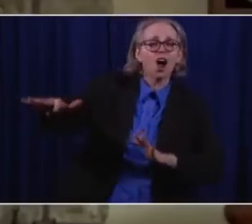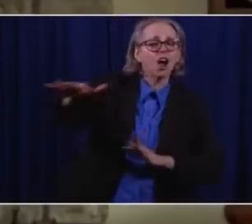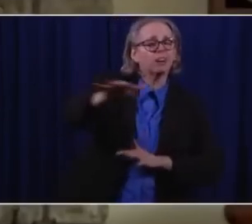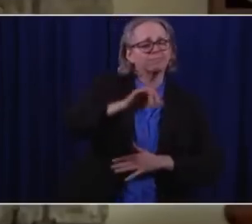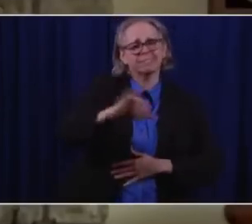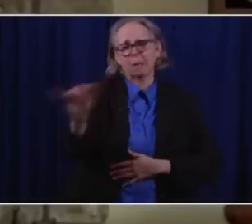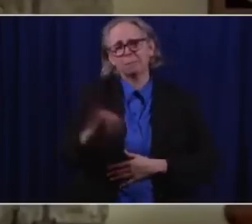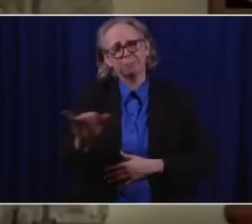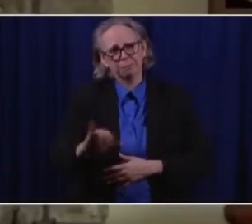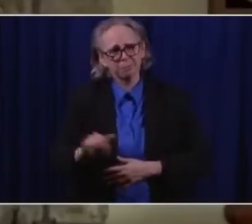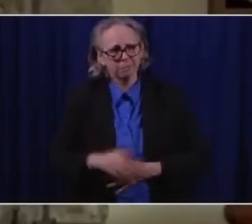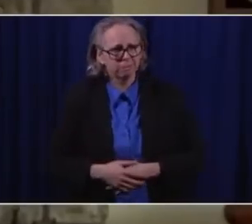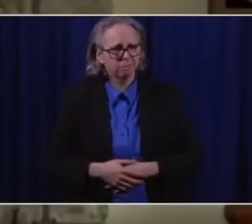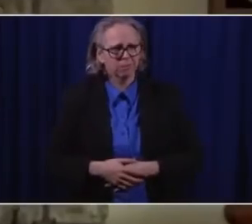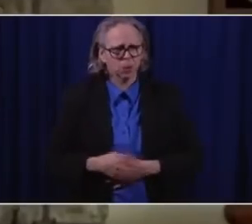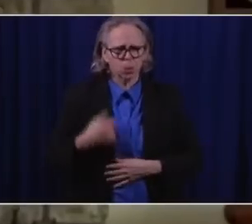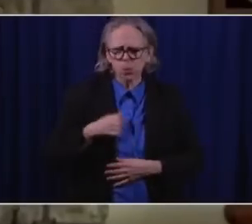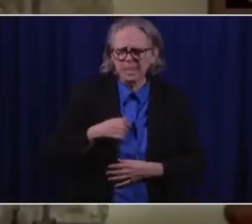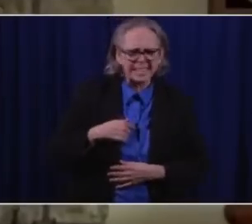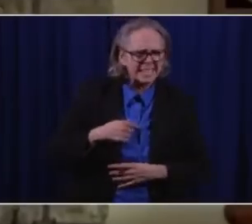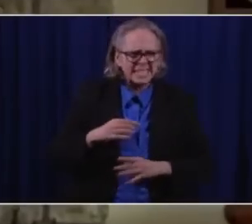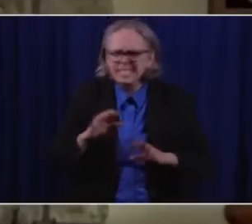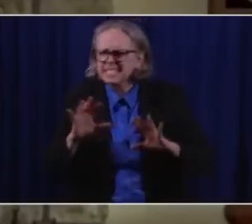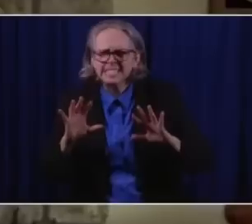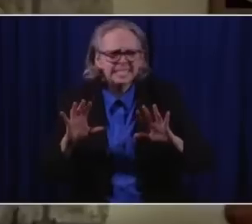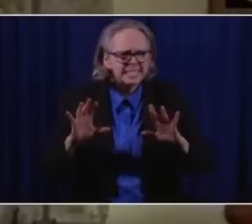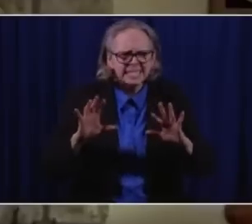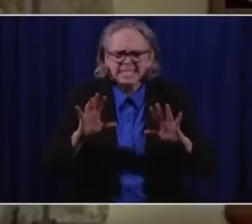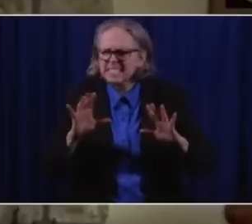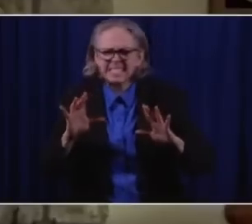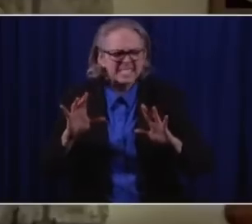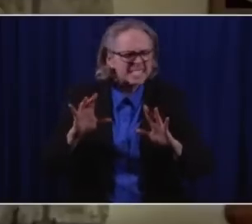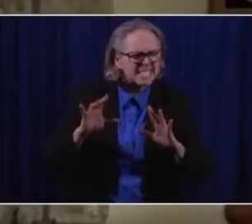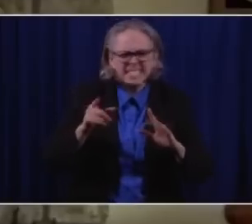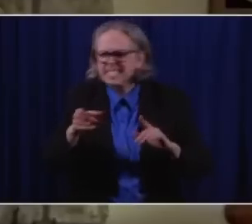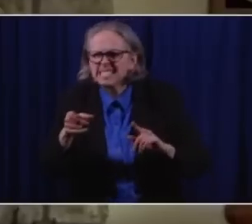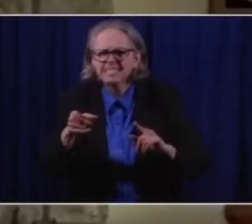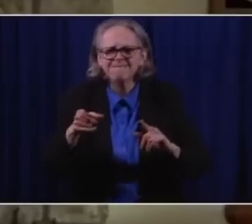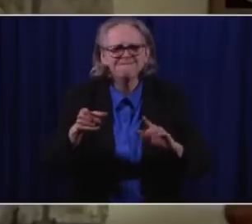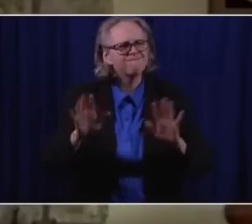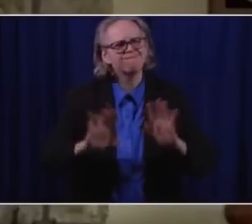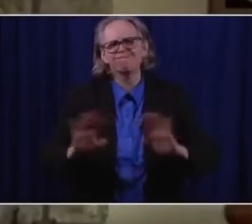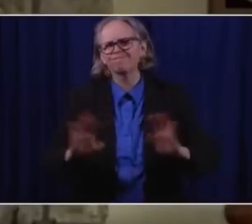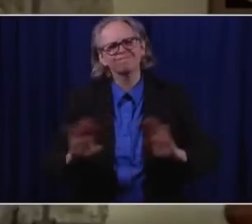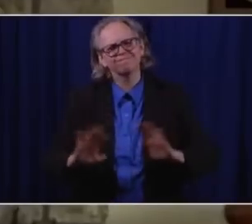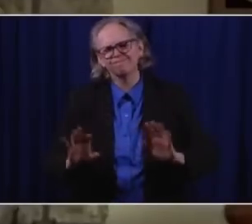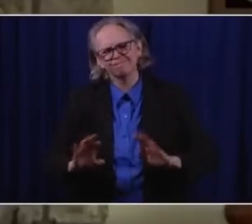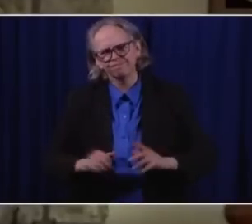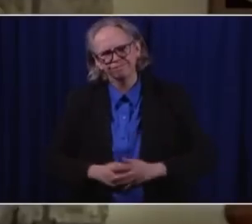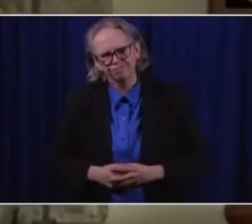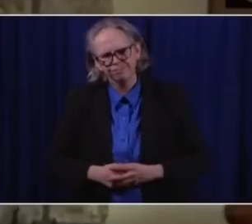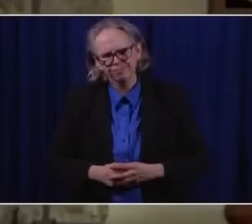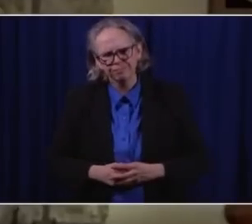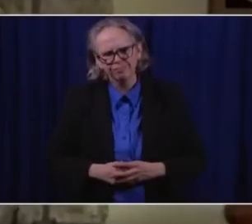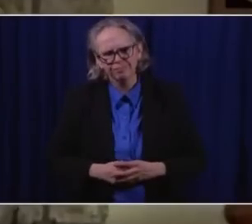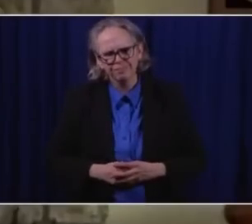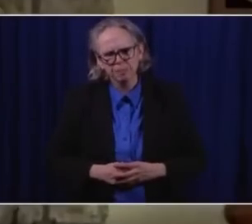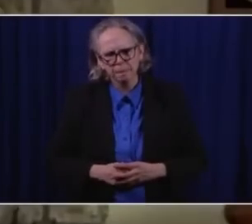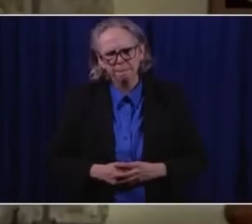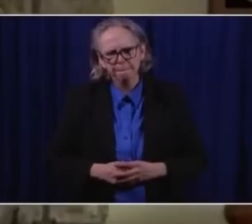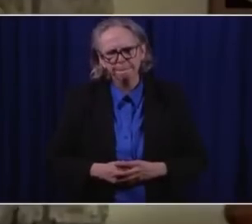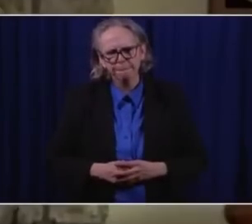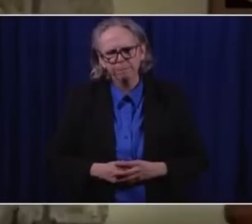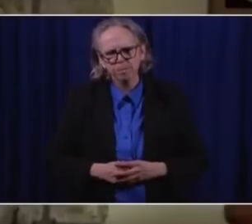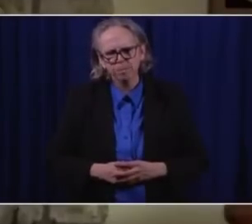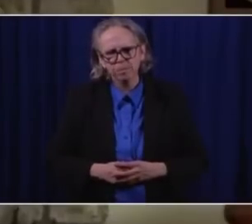We're not looking for a police officer to be out there and pulling somebody over. What we are looking for is to